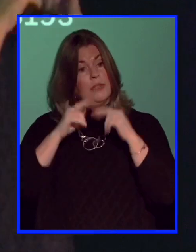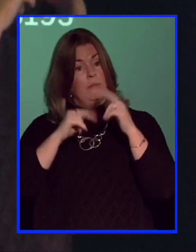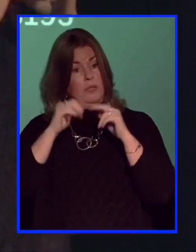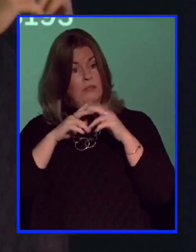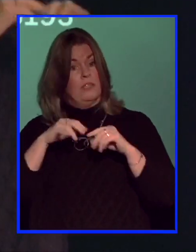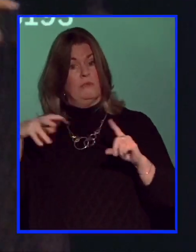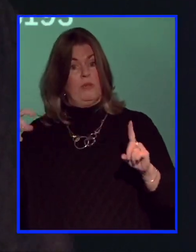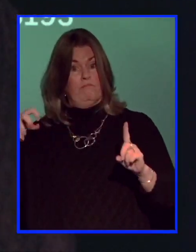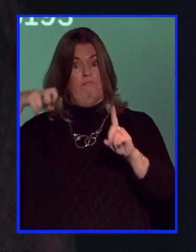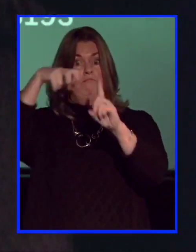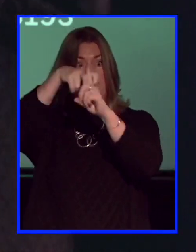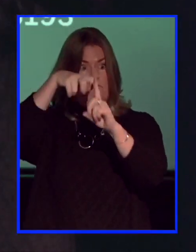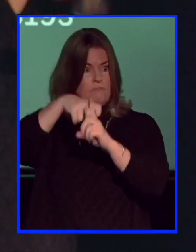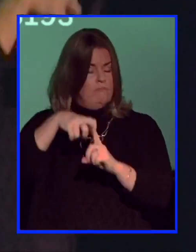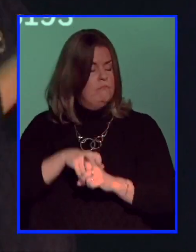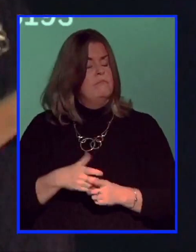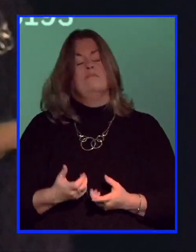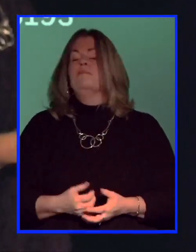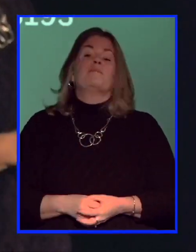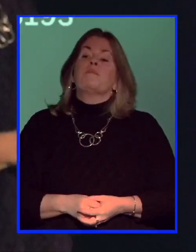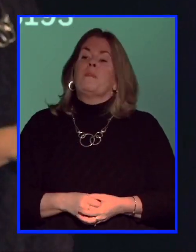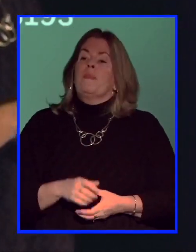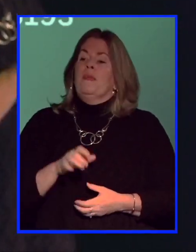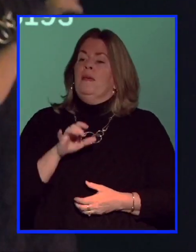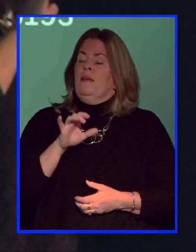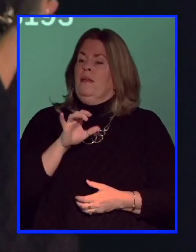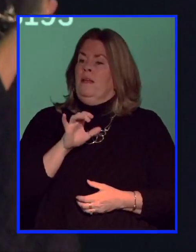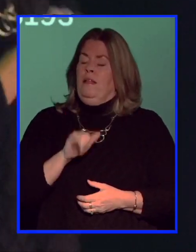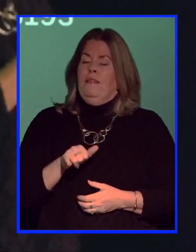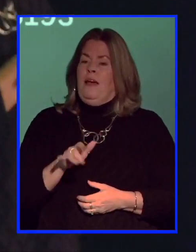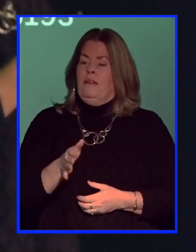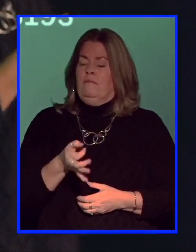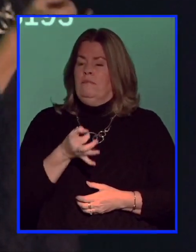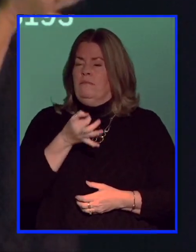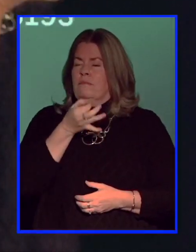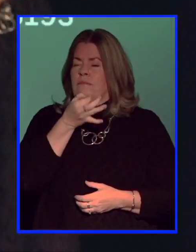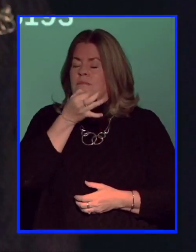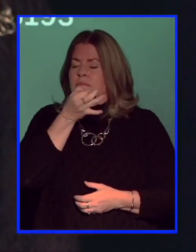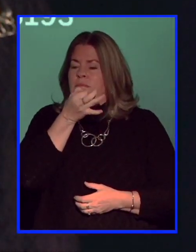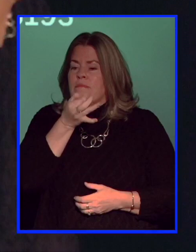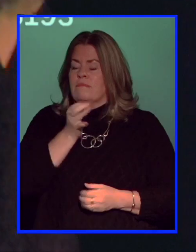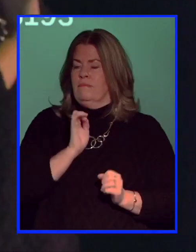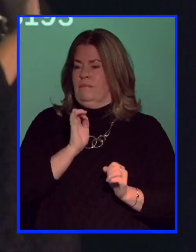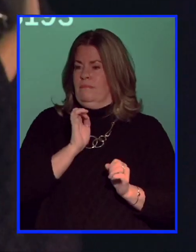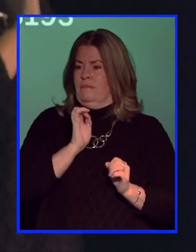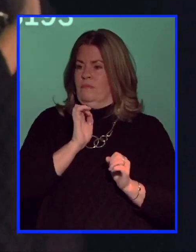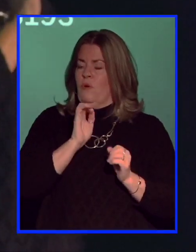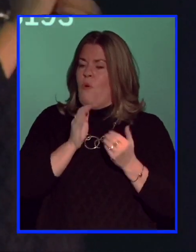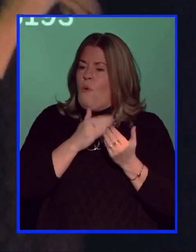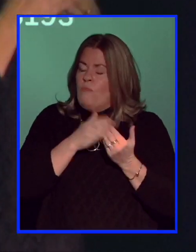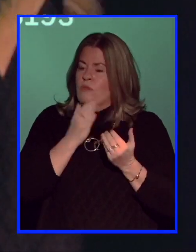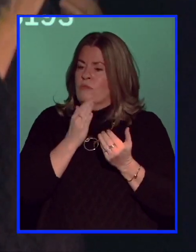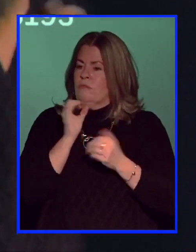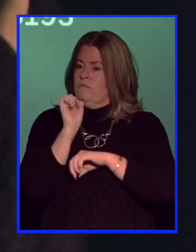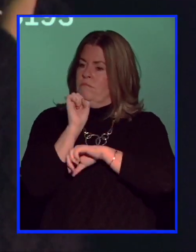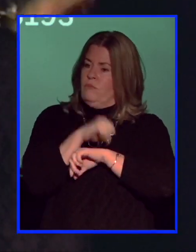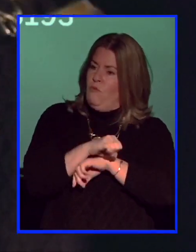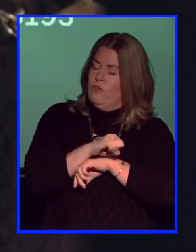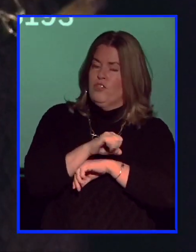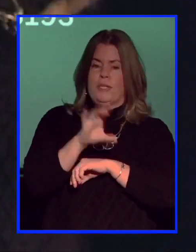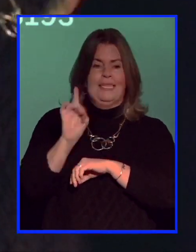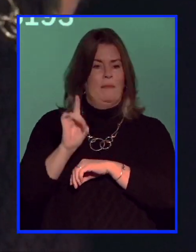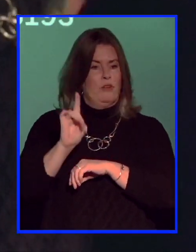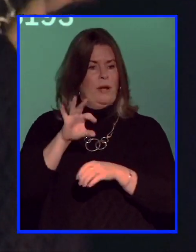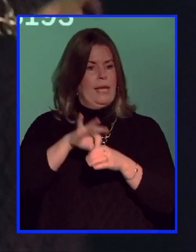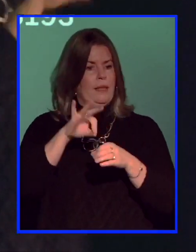attacked. And that came within an eyelash of literally overturning a Democratic